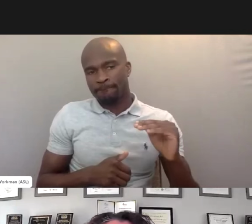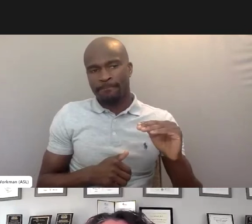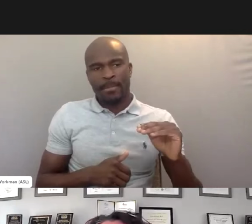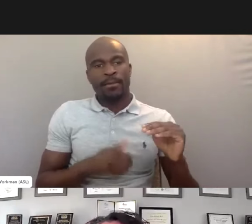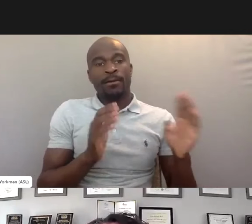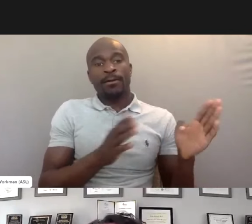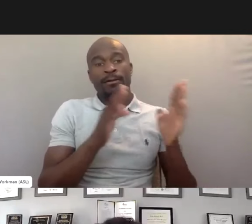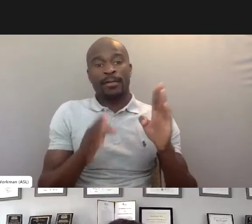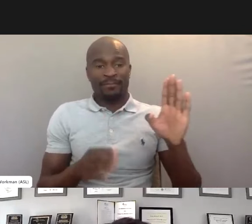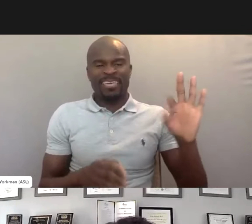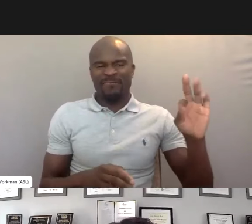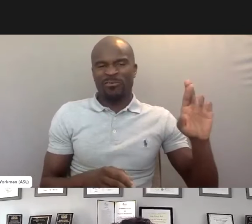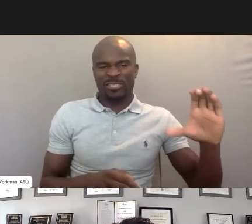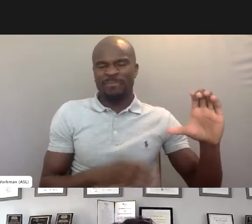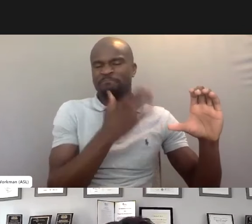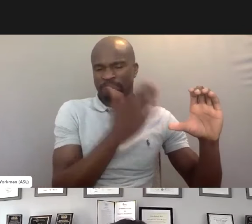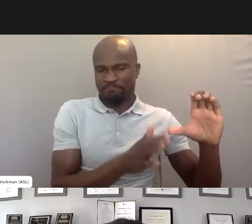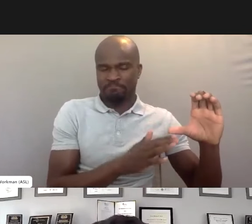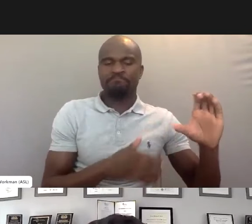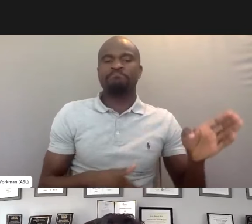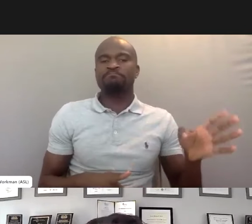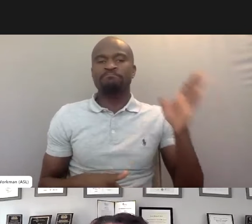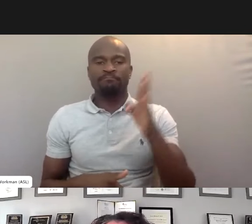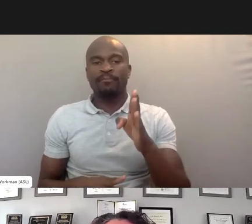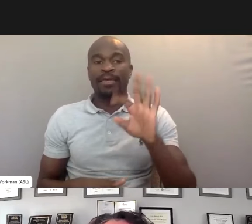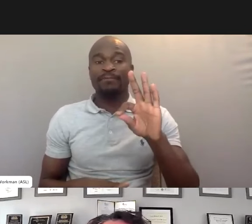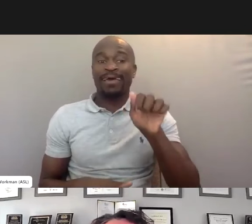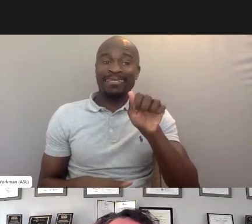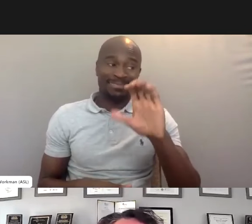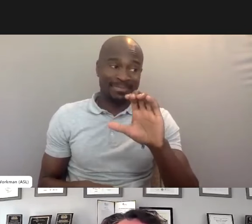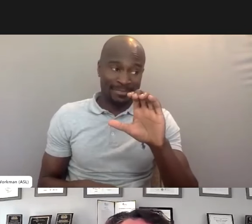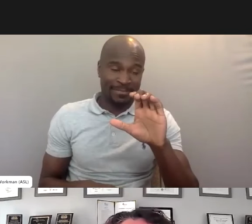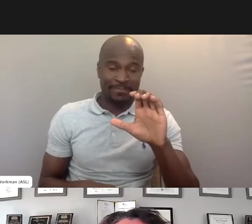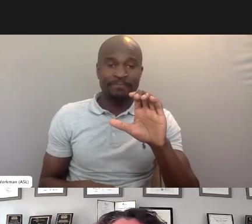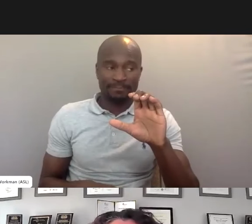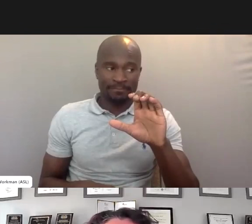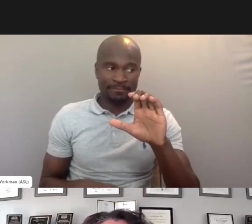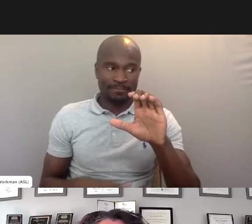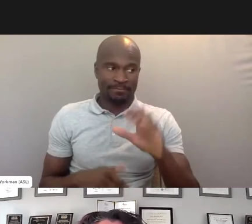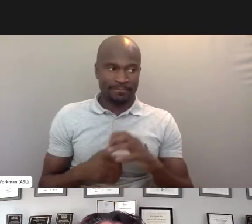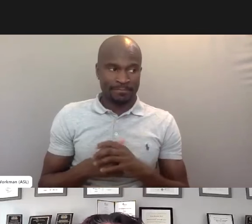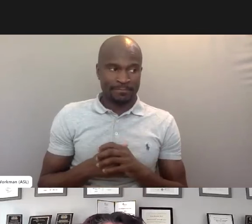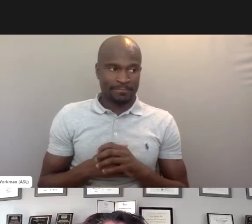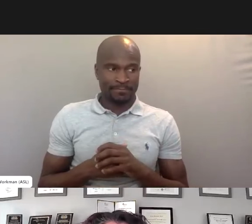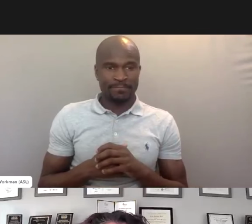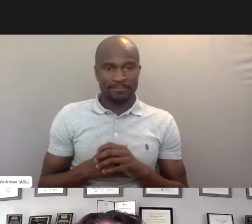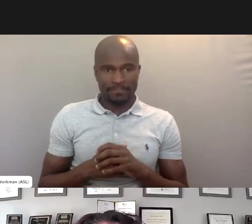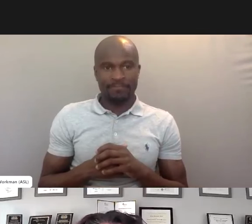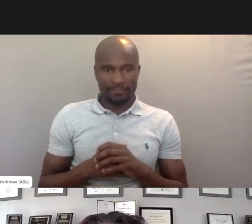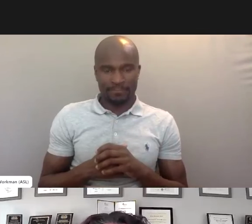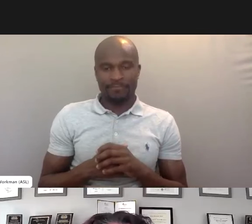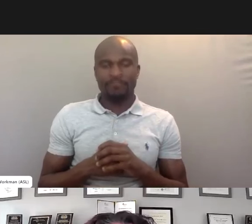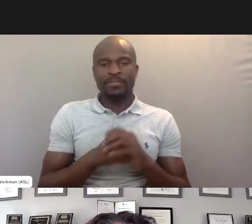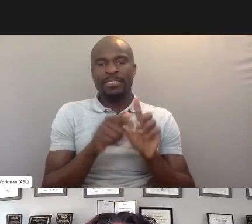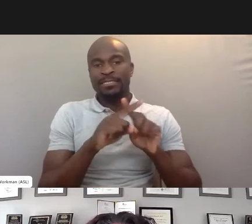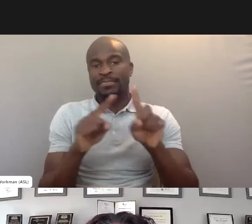FRC. And then an FAC, we have a whole town hall that kind of goes through all the details of the different types of